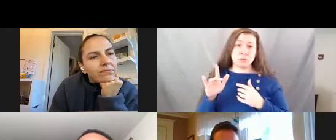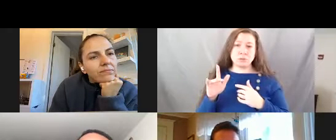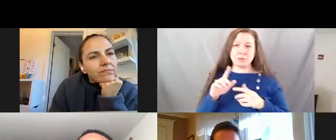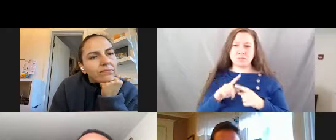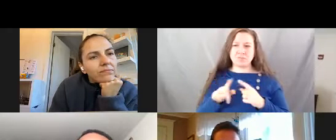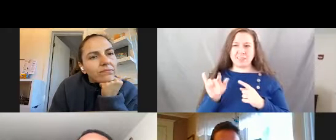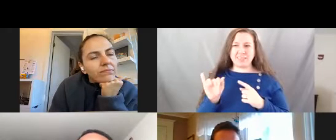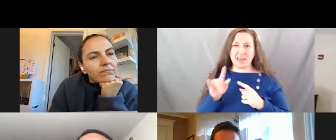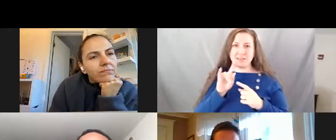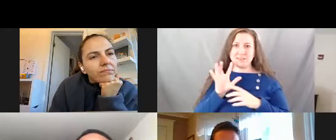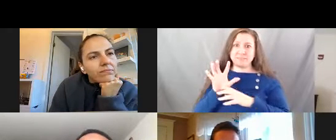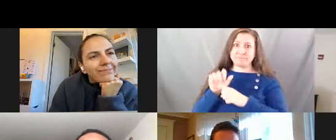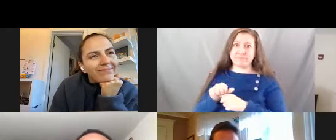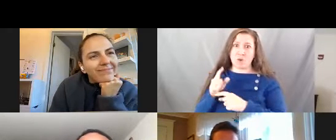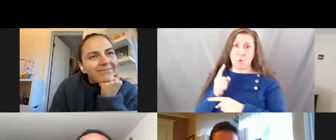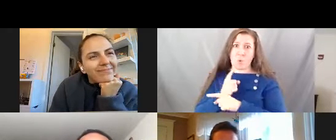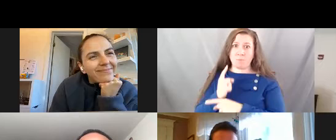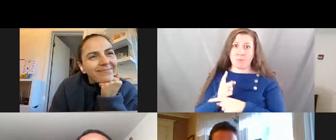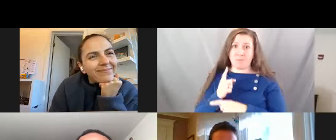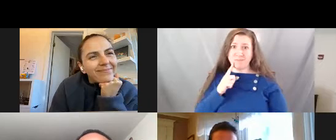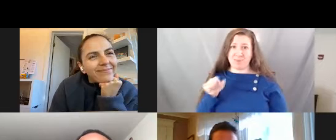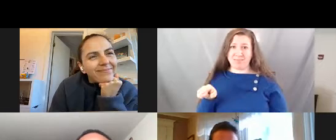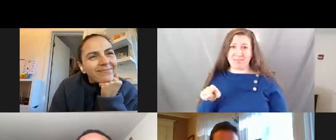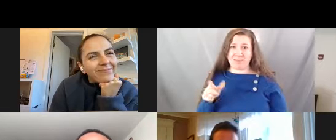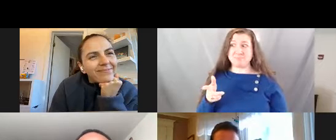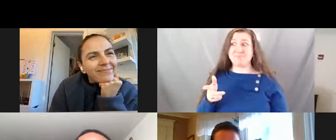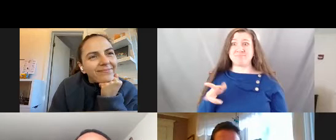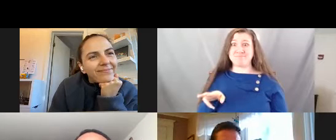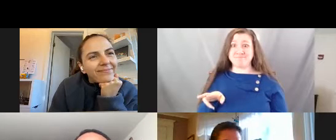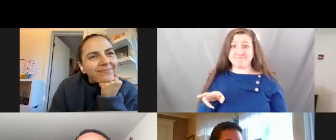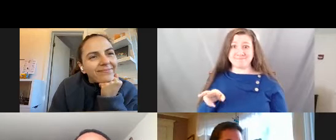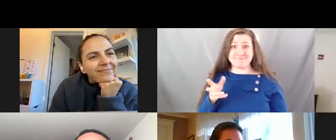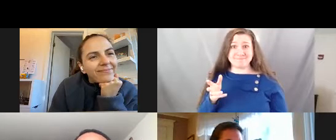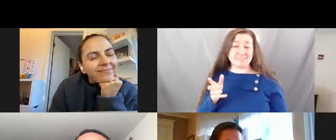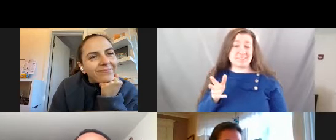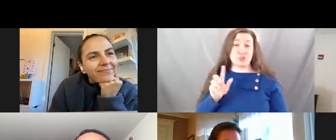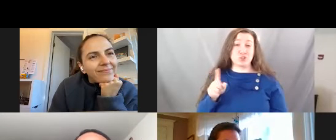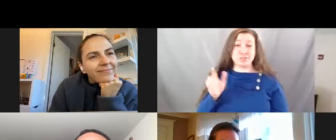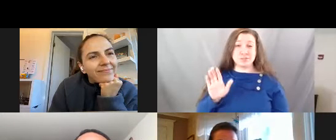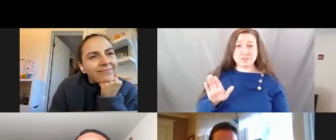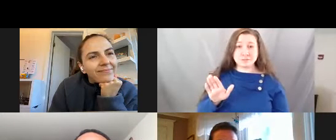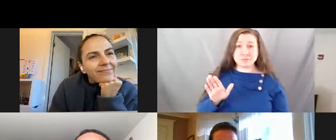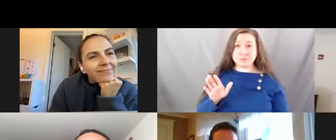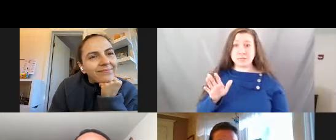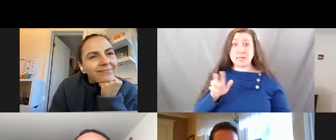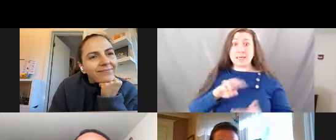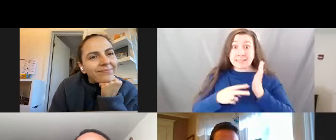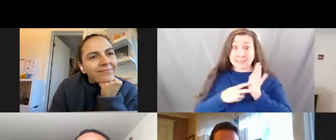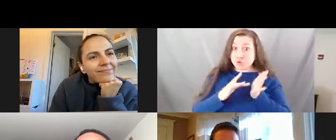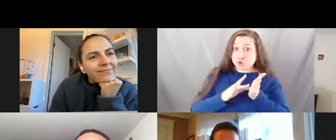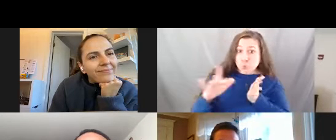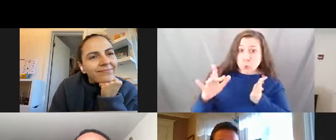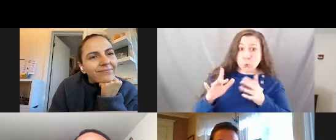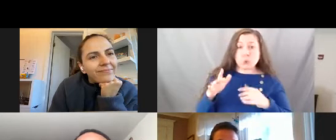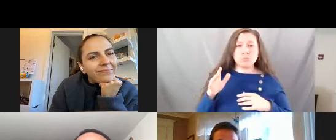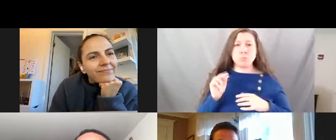normal, apparently, right? Like, you have to just treat it like normal. Like, it's just like the way it is. It's not that they're rude to you. It's not like,